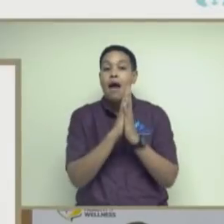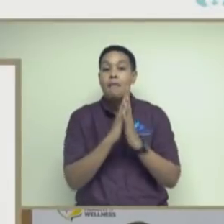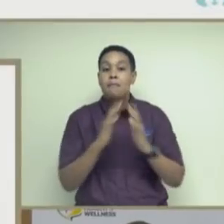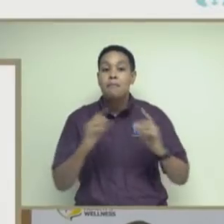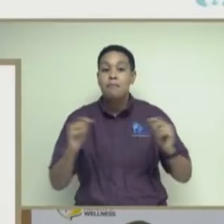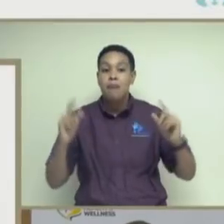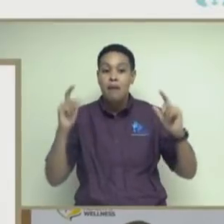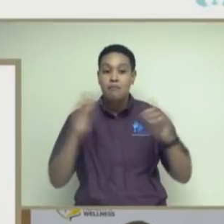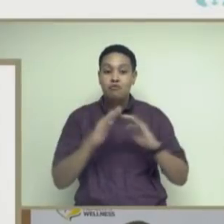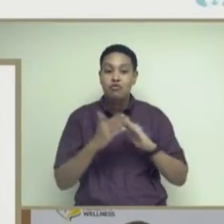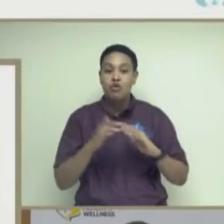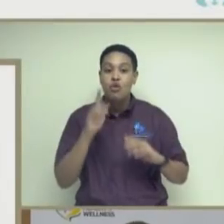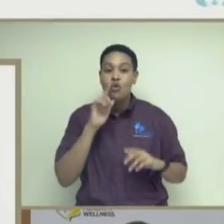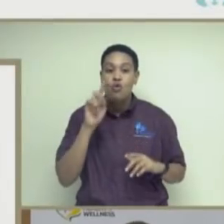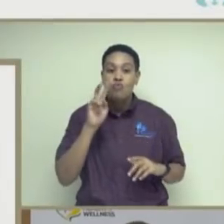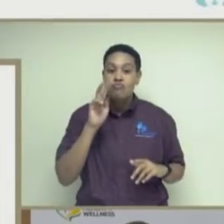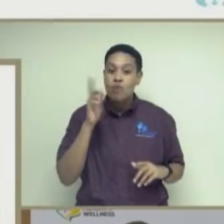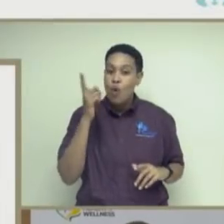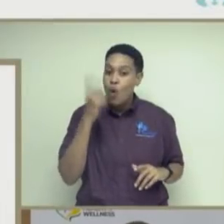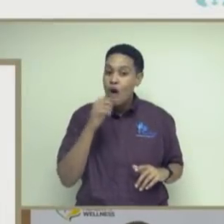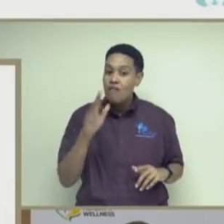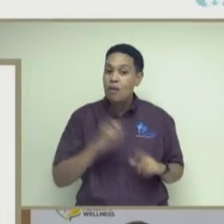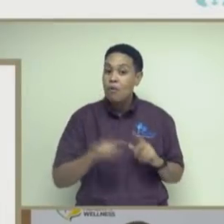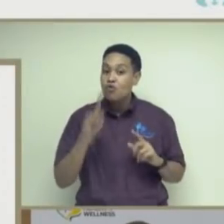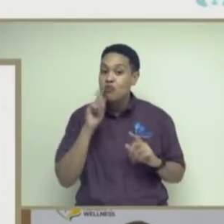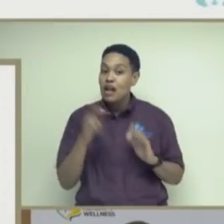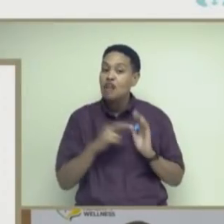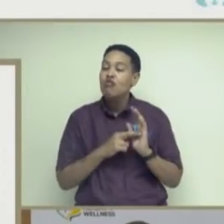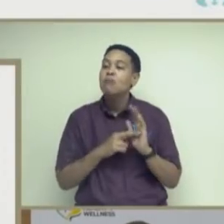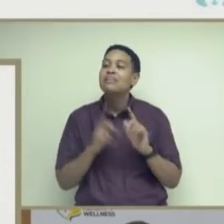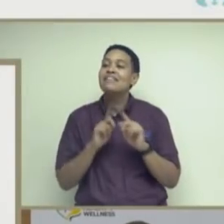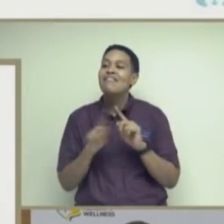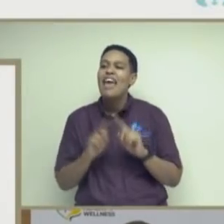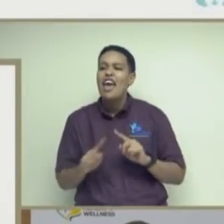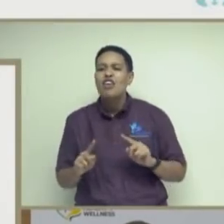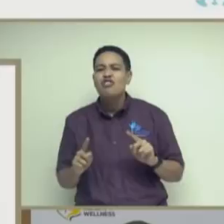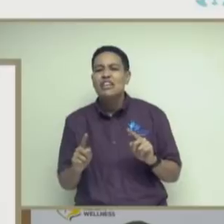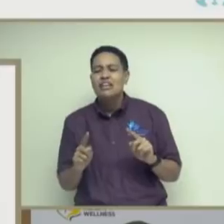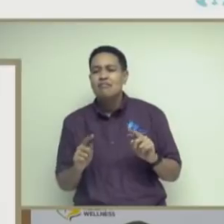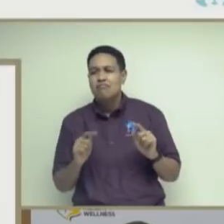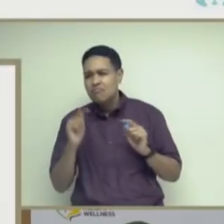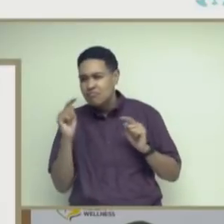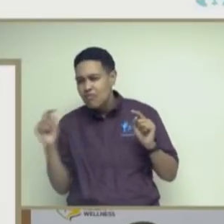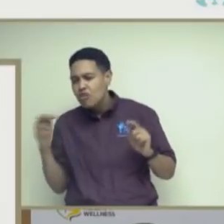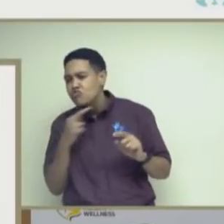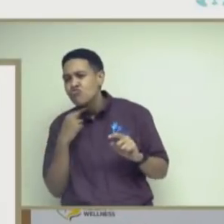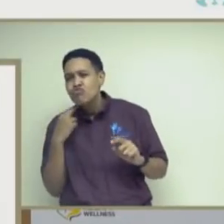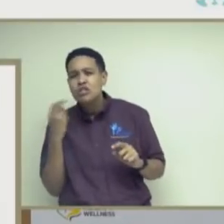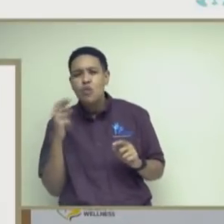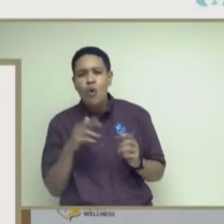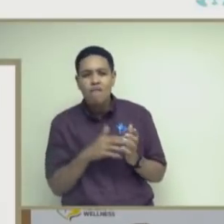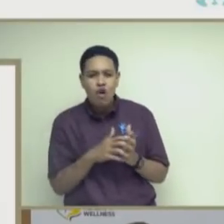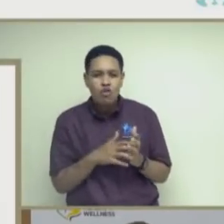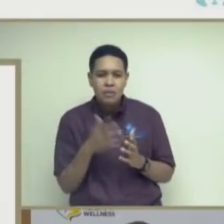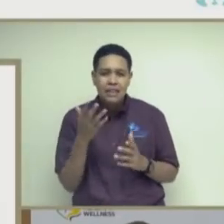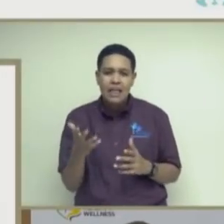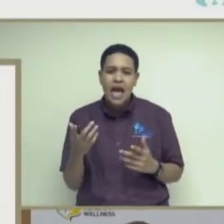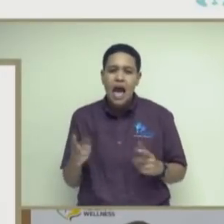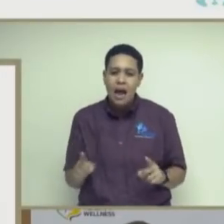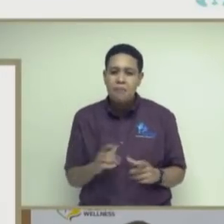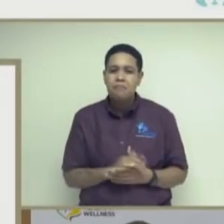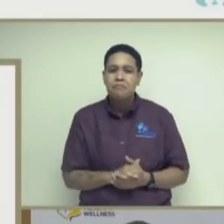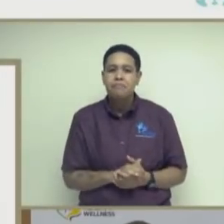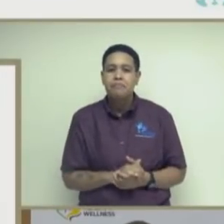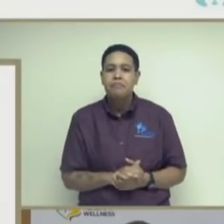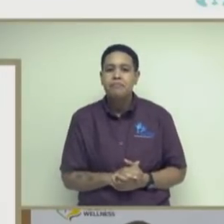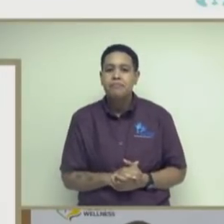Jamaica looks really lovely, but it represents varying degrees of risks or vulnerability.